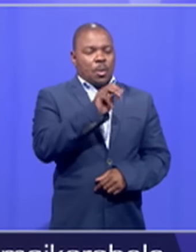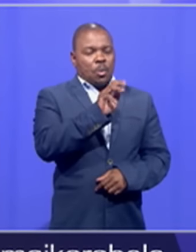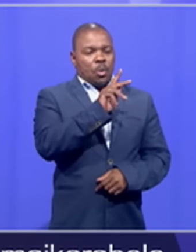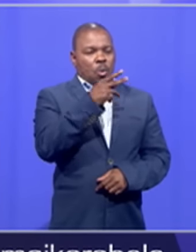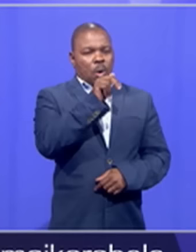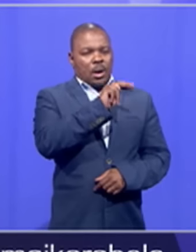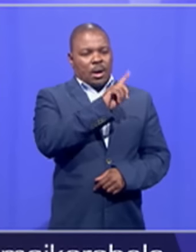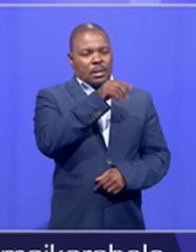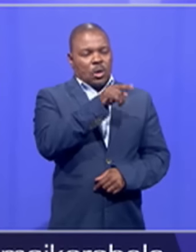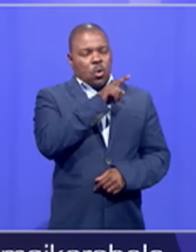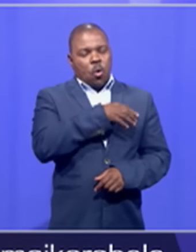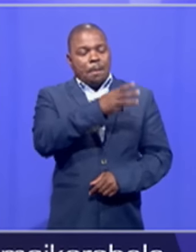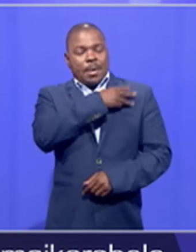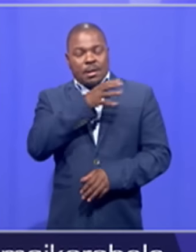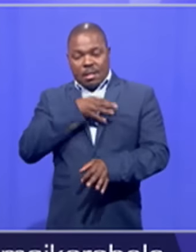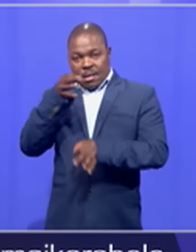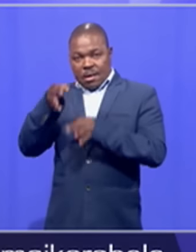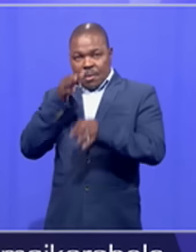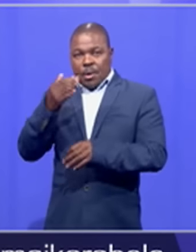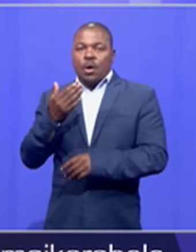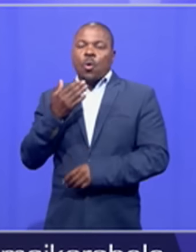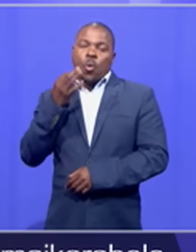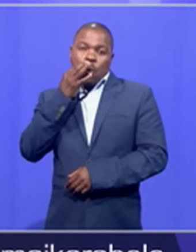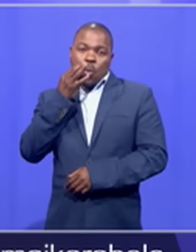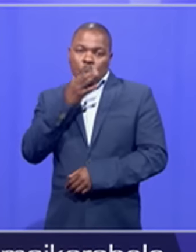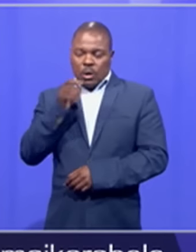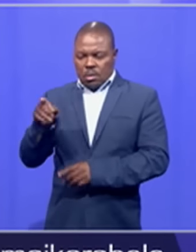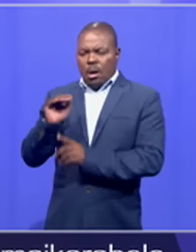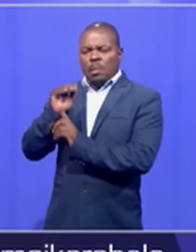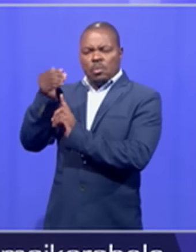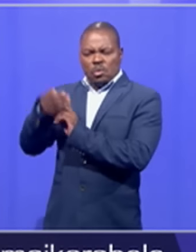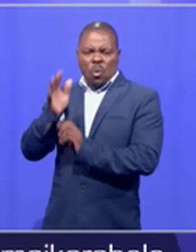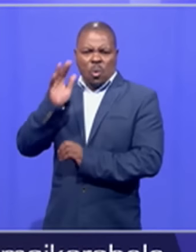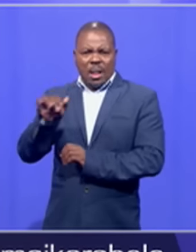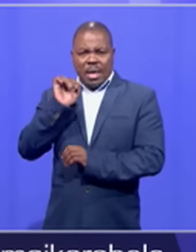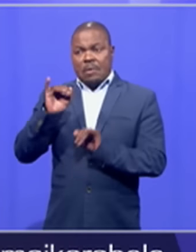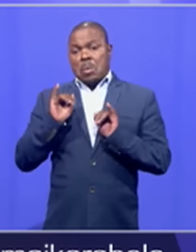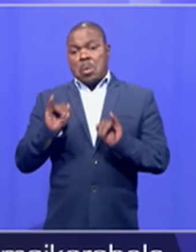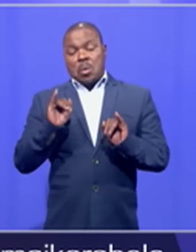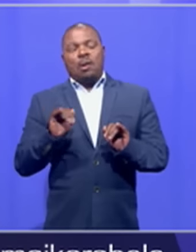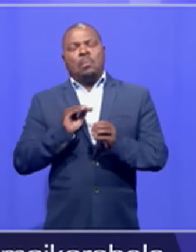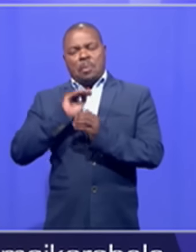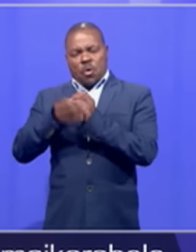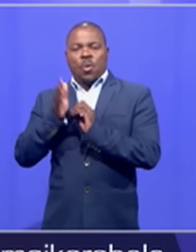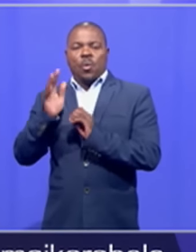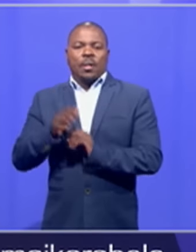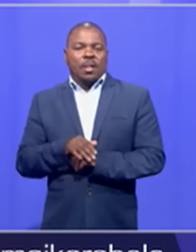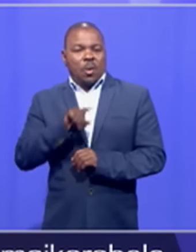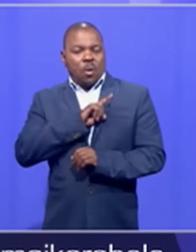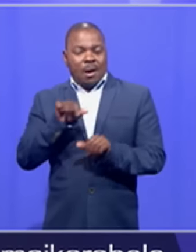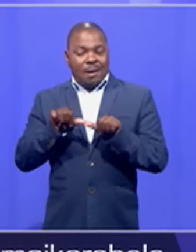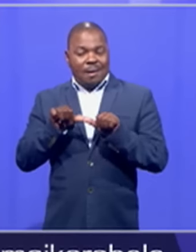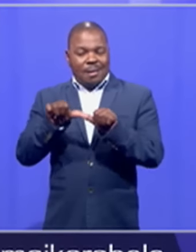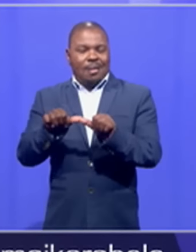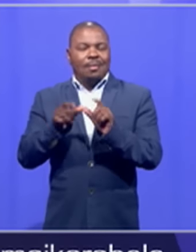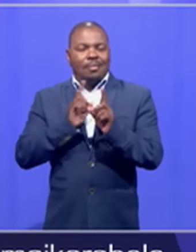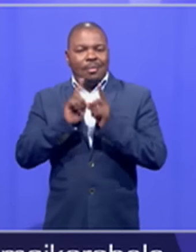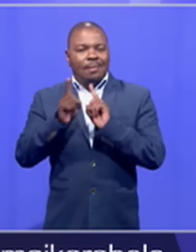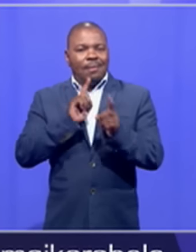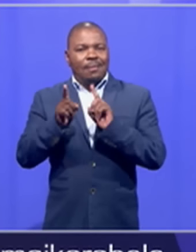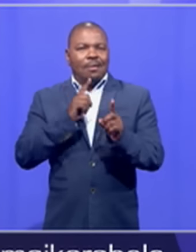ka masepaleng Dr. Imogen Mashadzi gore o tla šireletšwa le ge a ka ba maemong a kotsi. Se ka ge ditheletšo di tšwela pele go